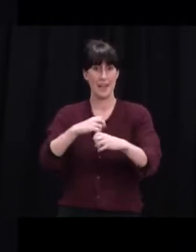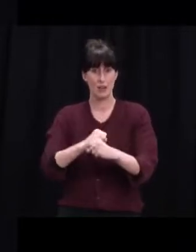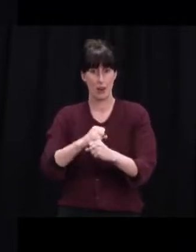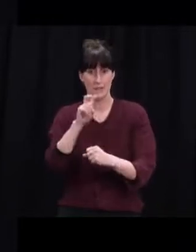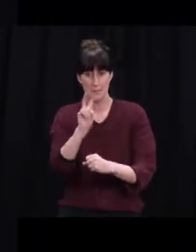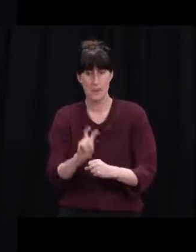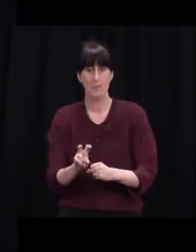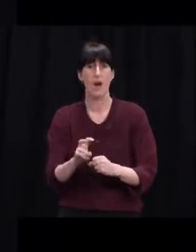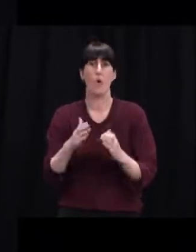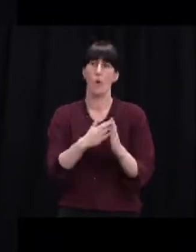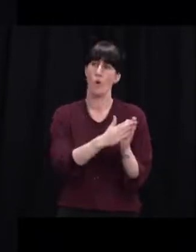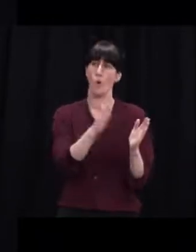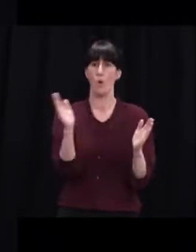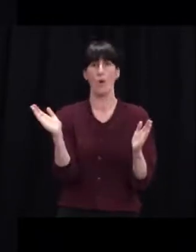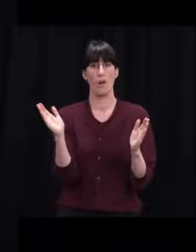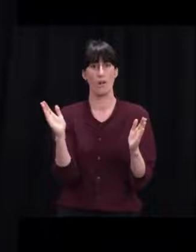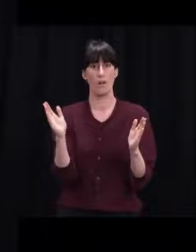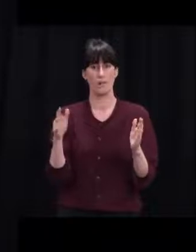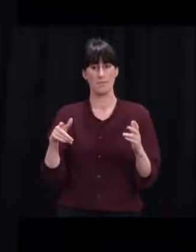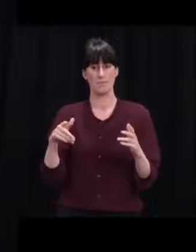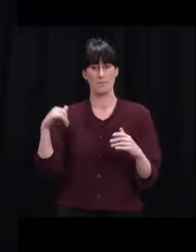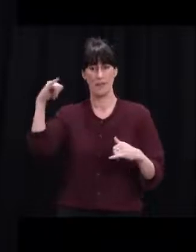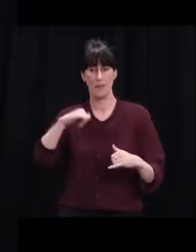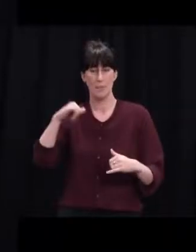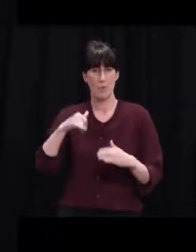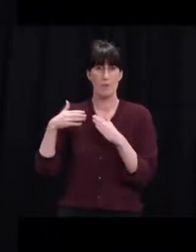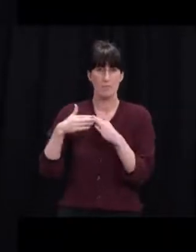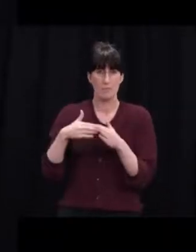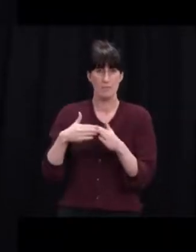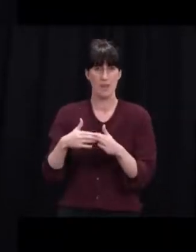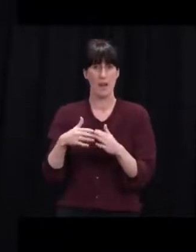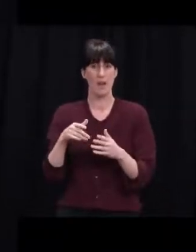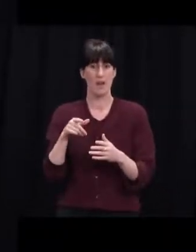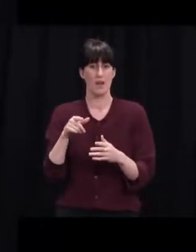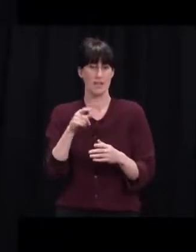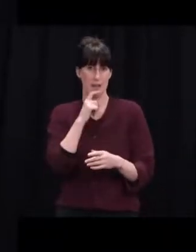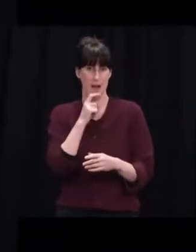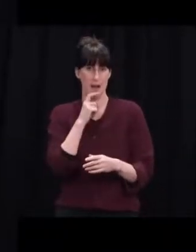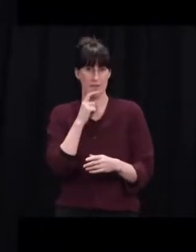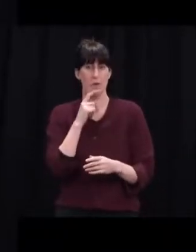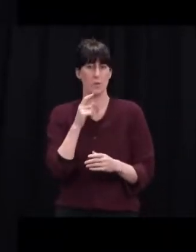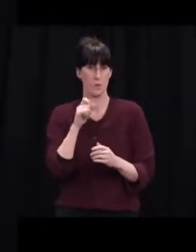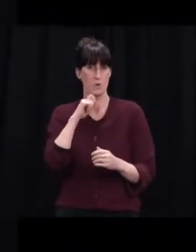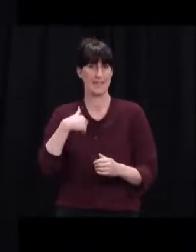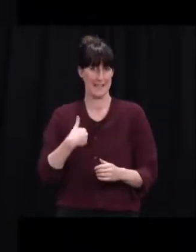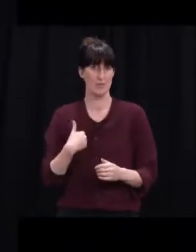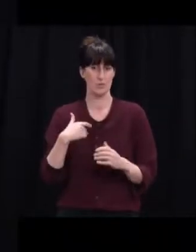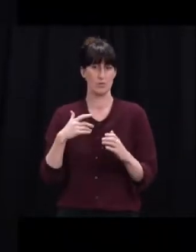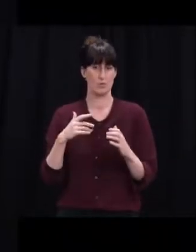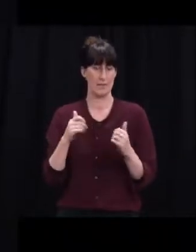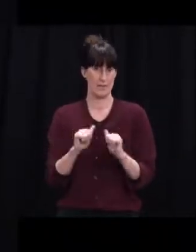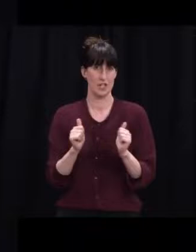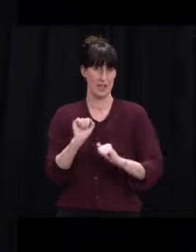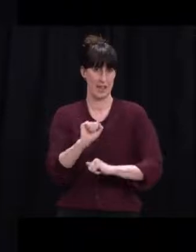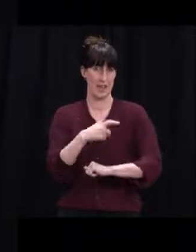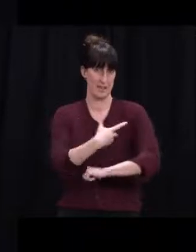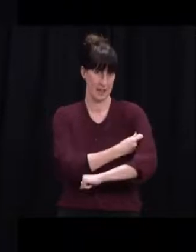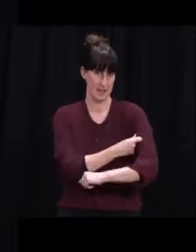That's the first of two deadlines we have in place. By the end of September, the wider border workforce, who weren't covered by the